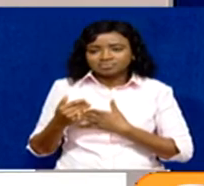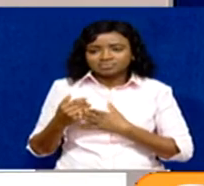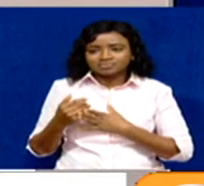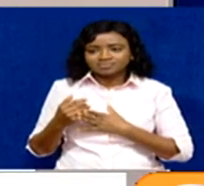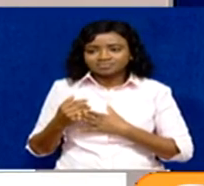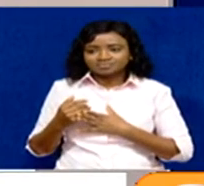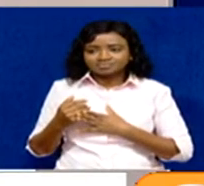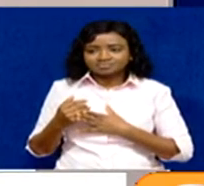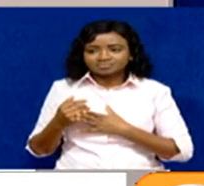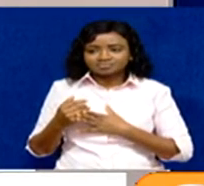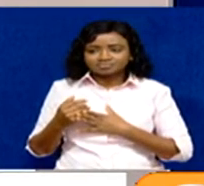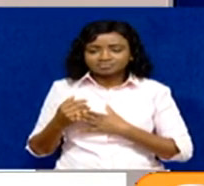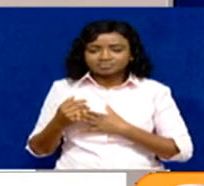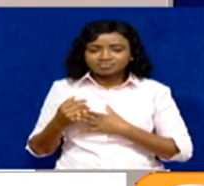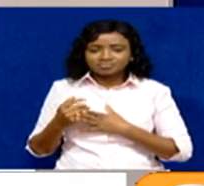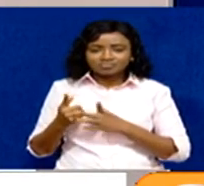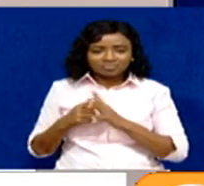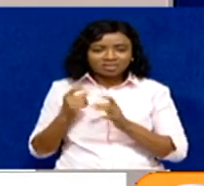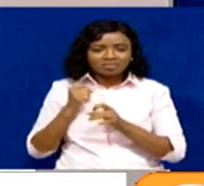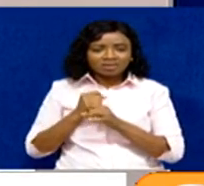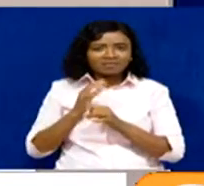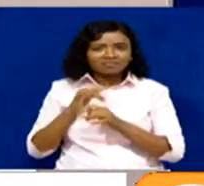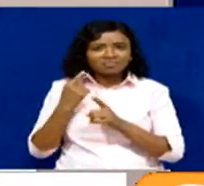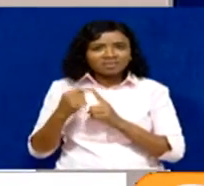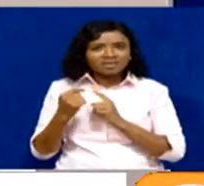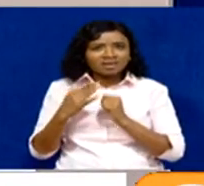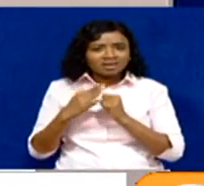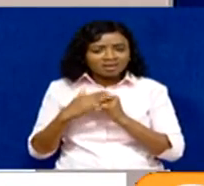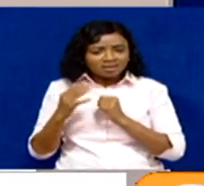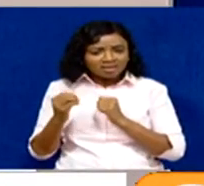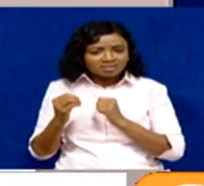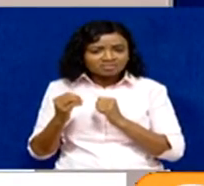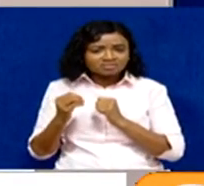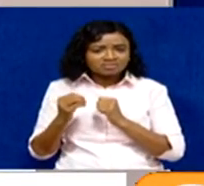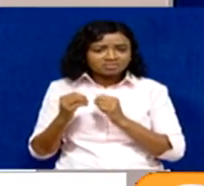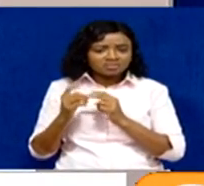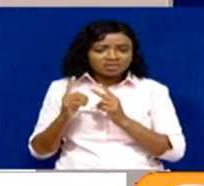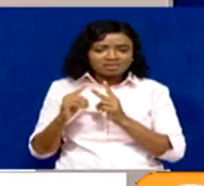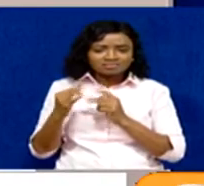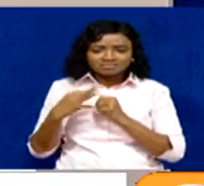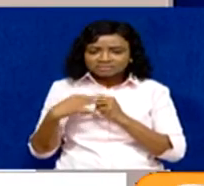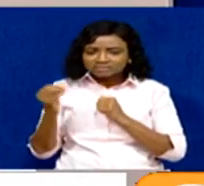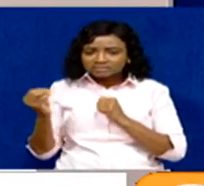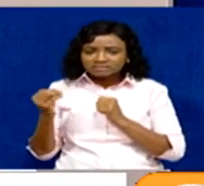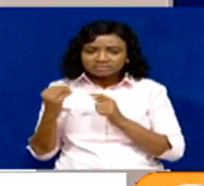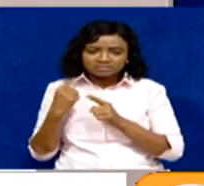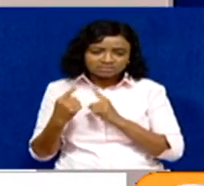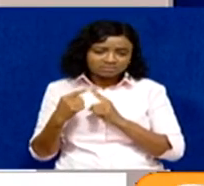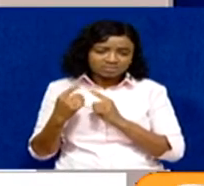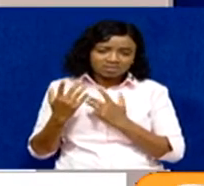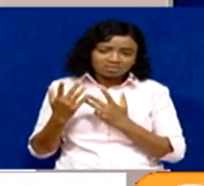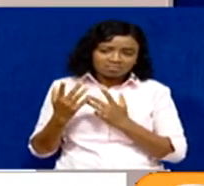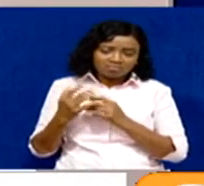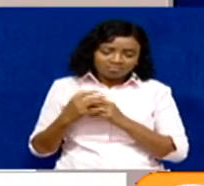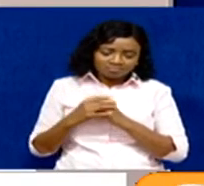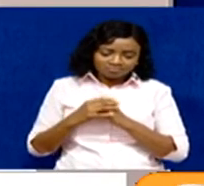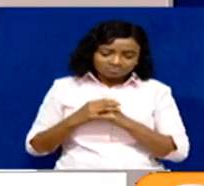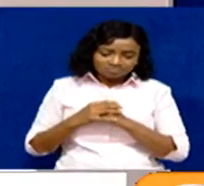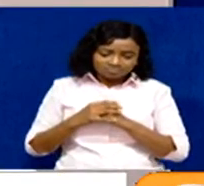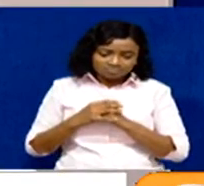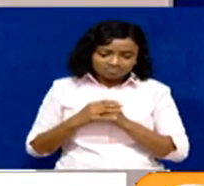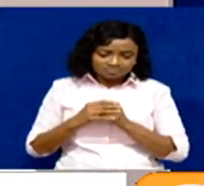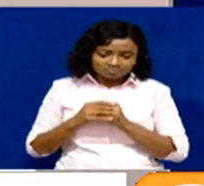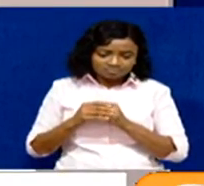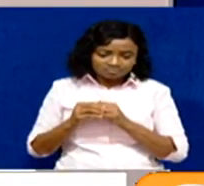from the 80s and 90s in the pro-democracy movement, up to, you know,